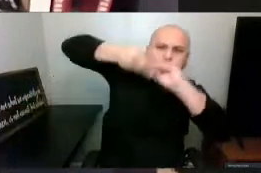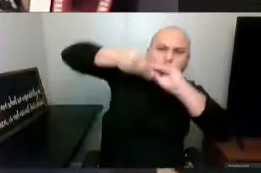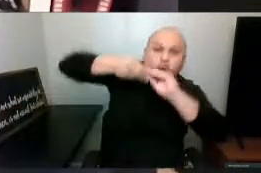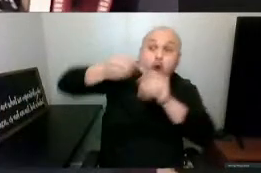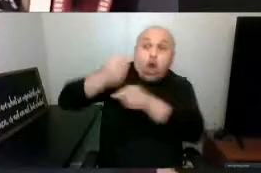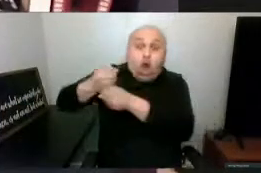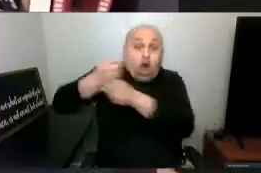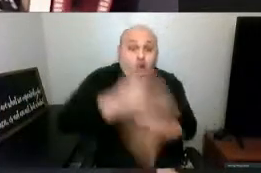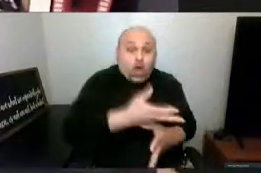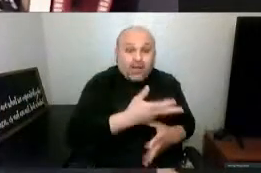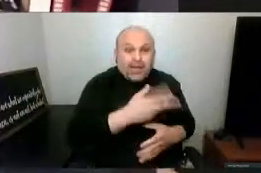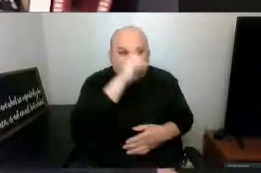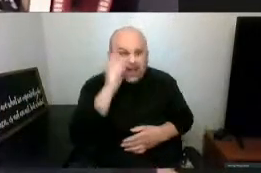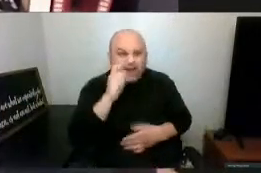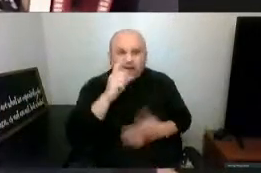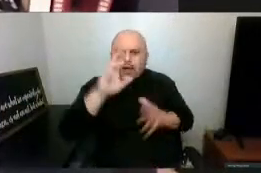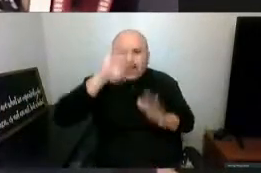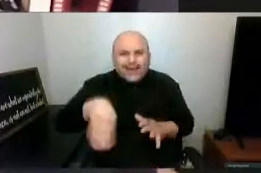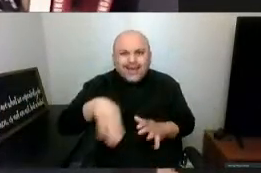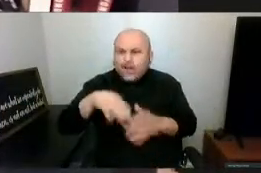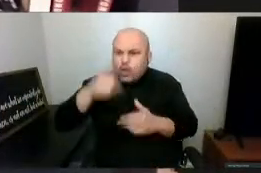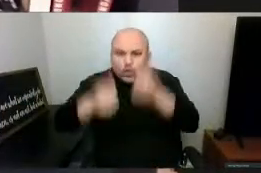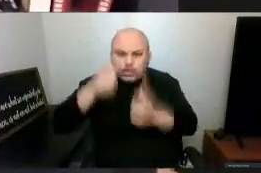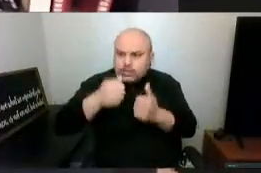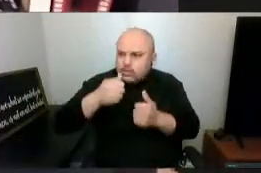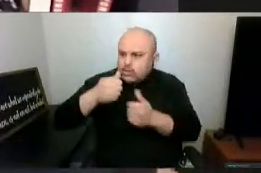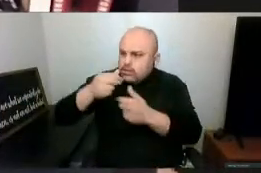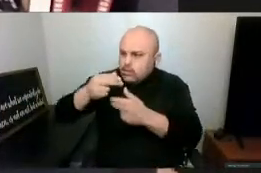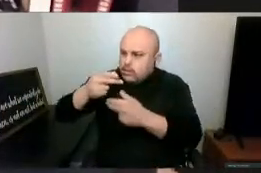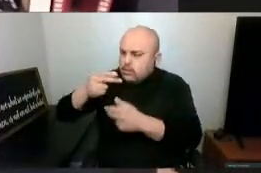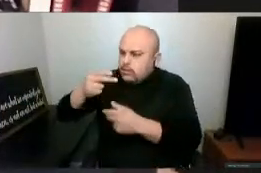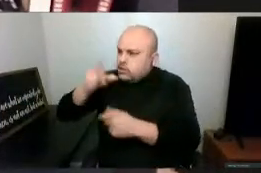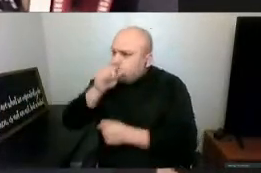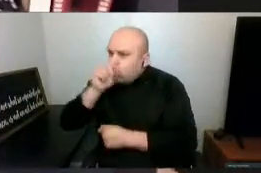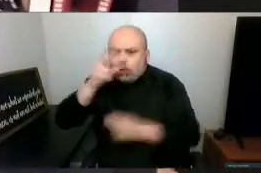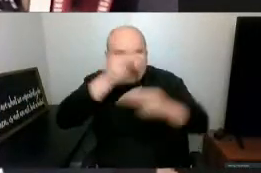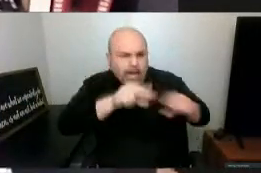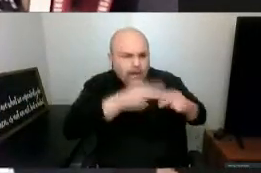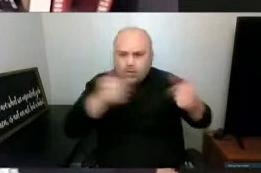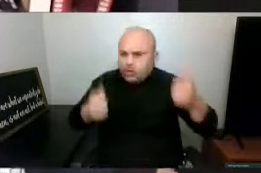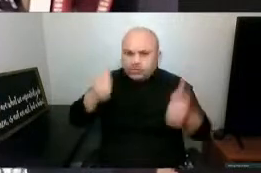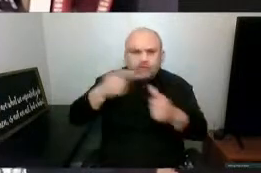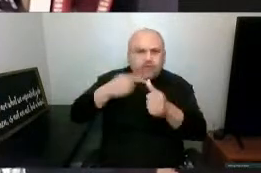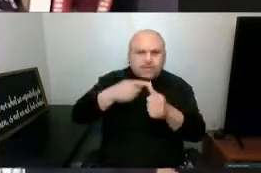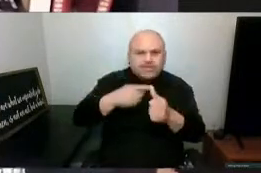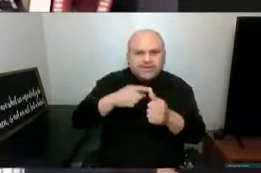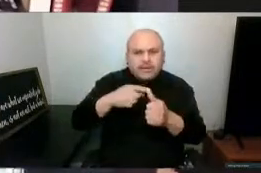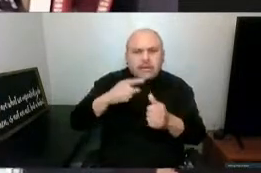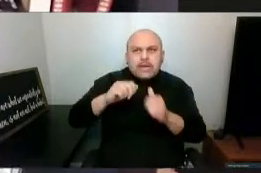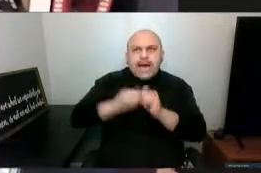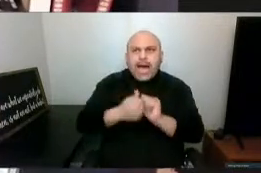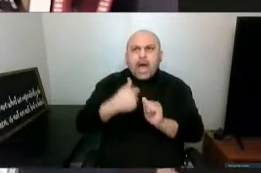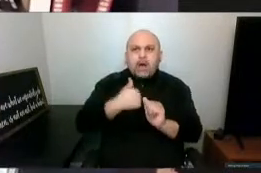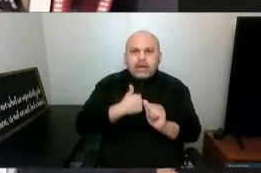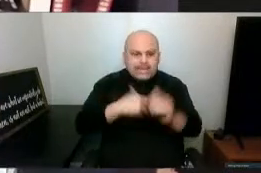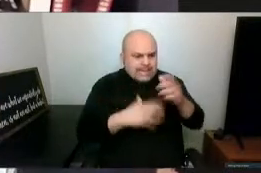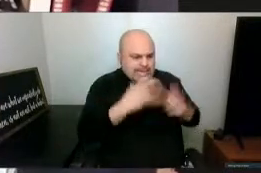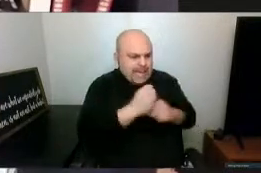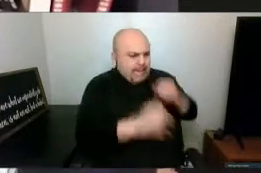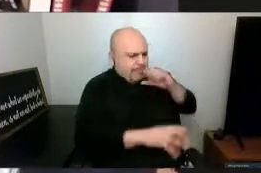This is a chicken egg question all the time, right? As a result of that, then how do I get myself out of this place where